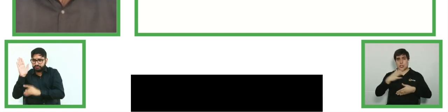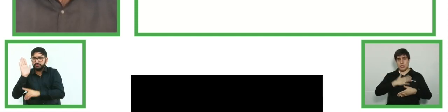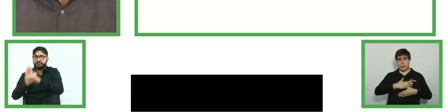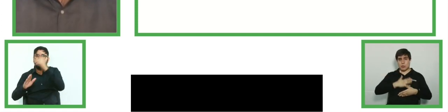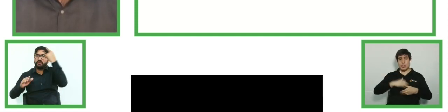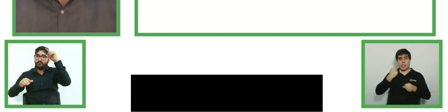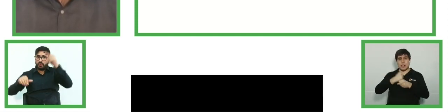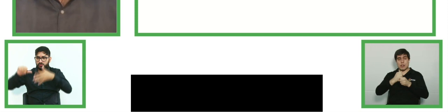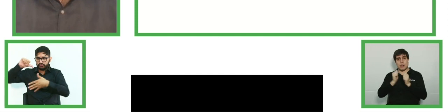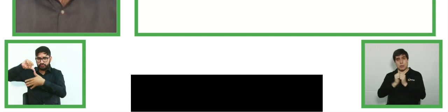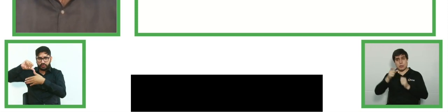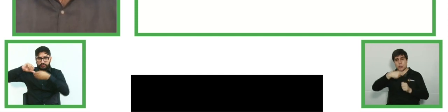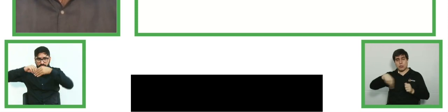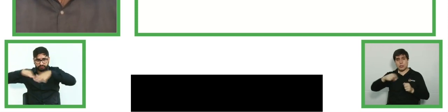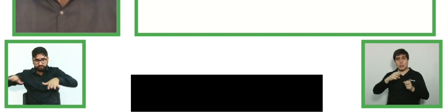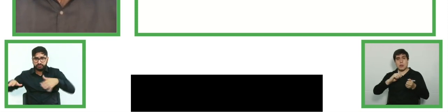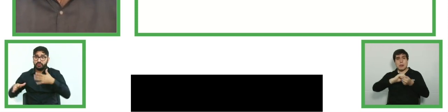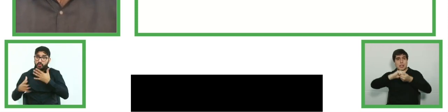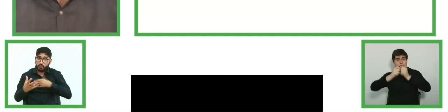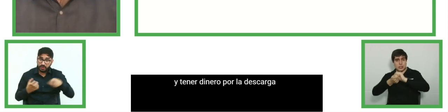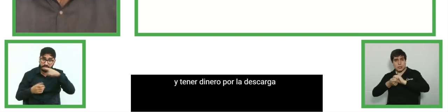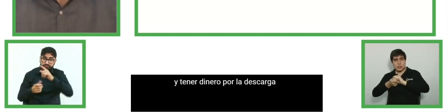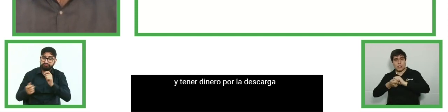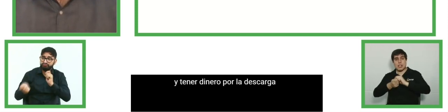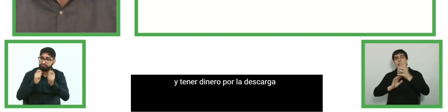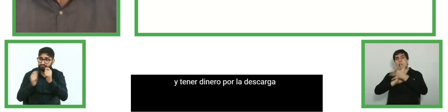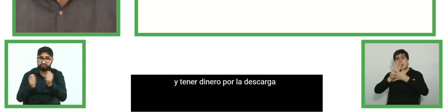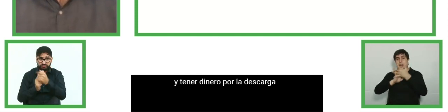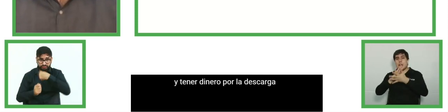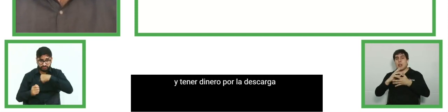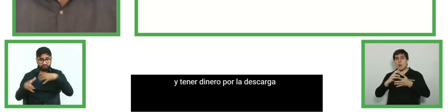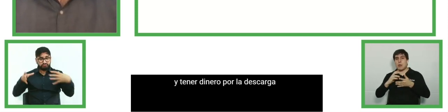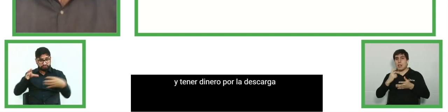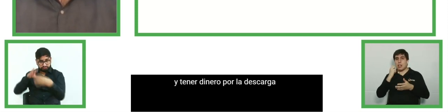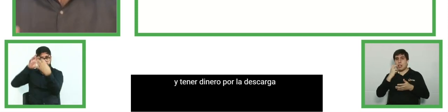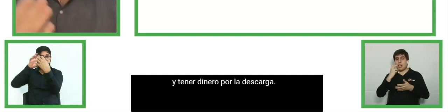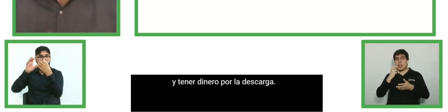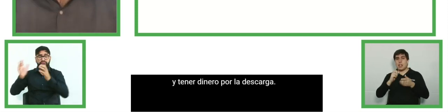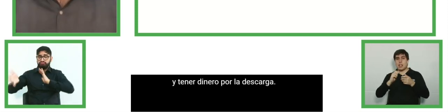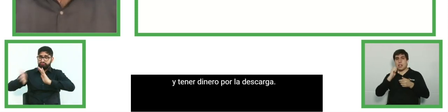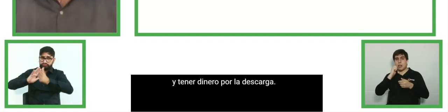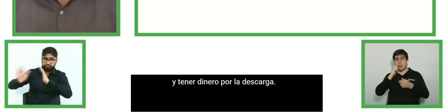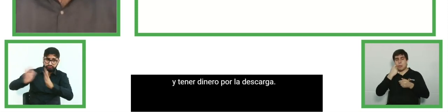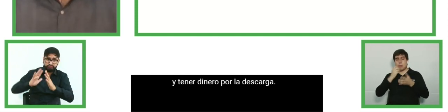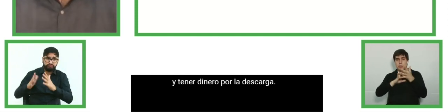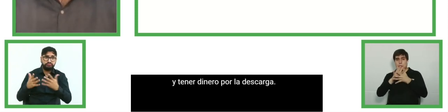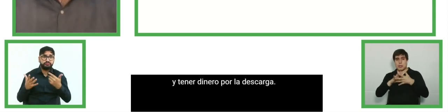you. So the last slide is my contact information, and you can reach out to me in that way.